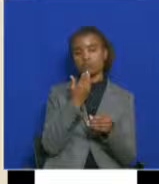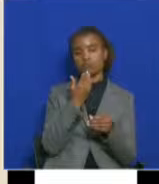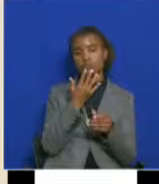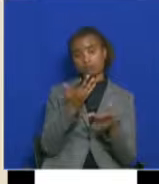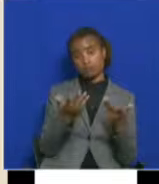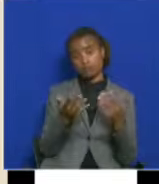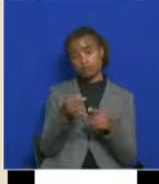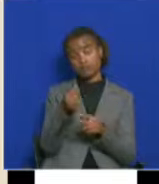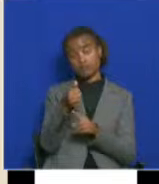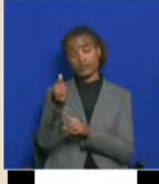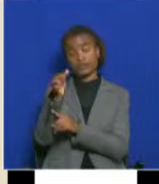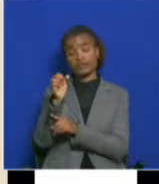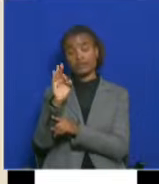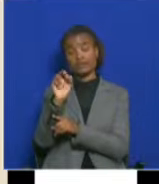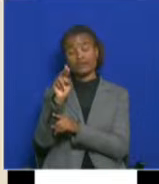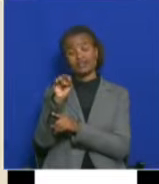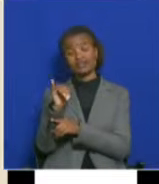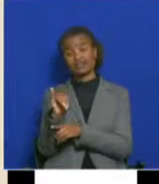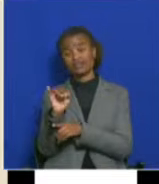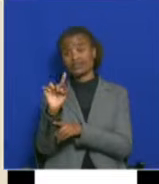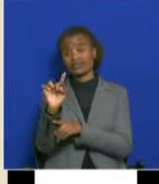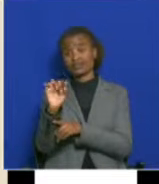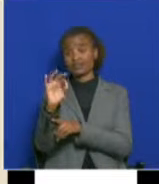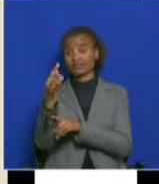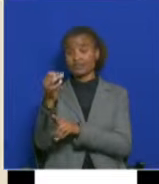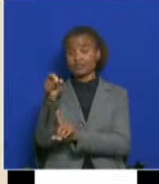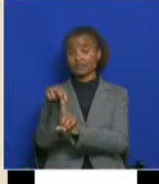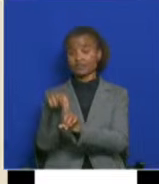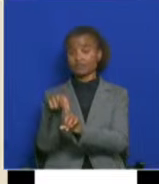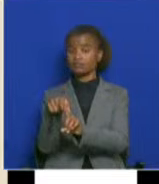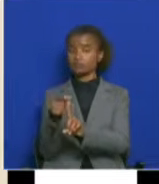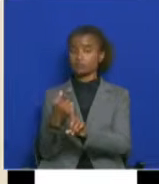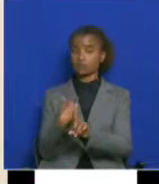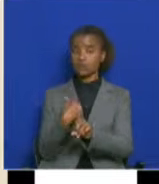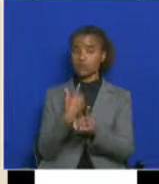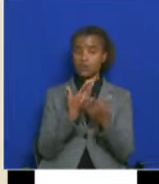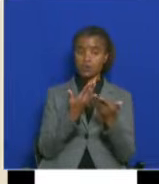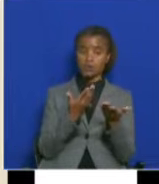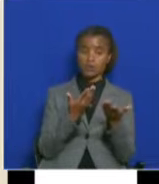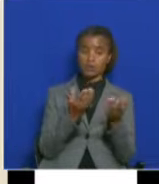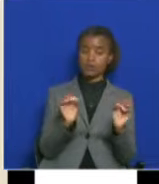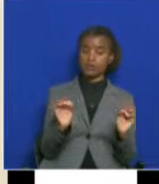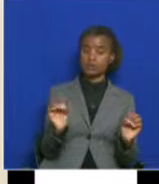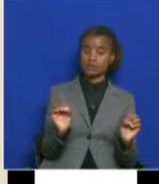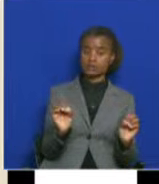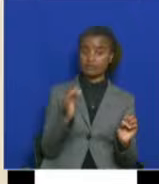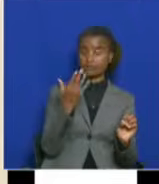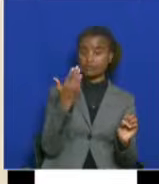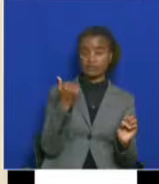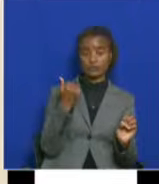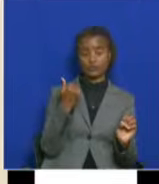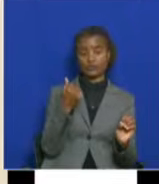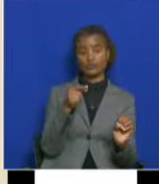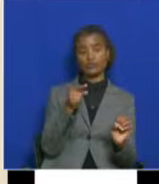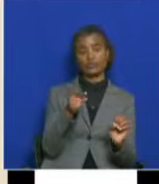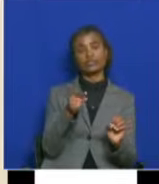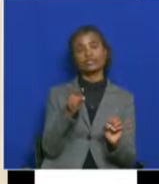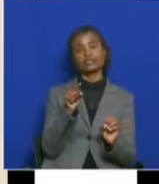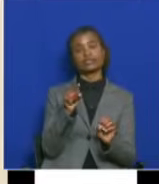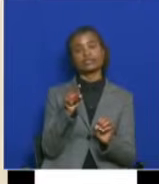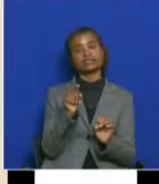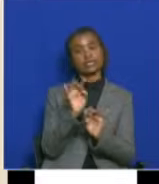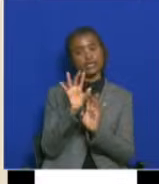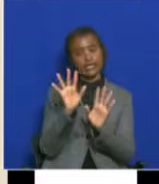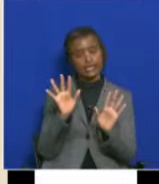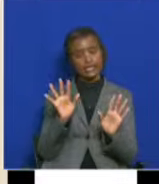third or not. But it's pretty obvious that this is a split that's going to be three ways between three